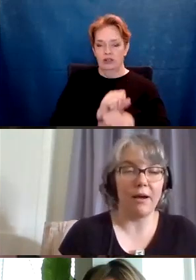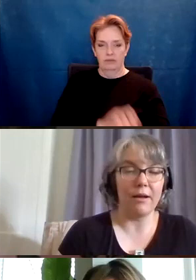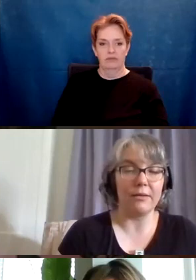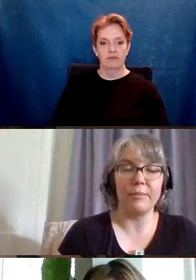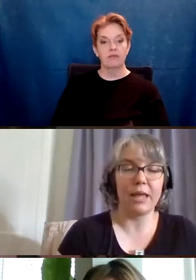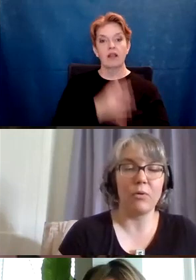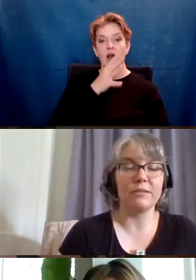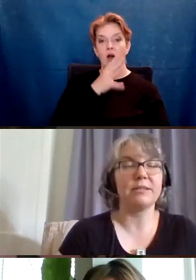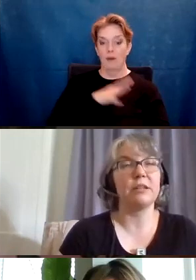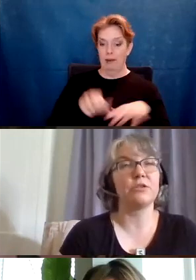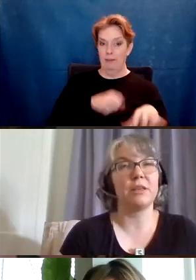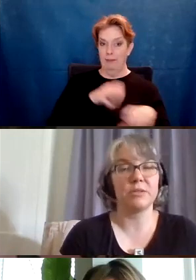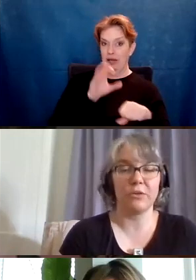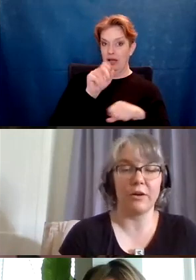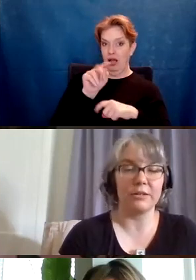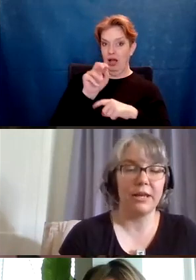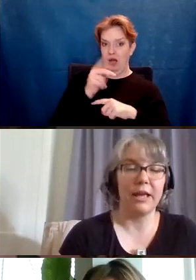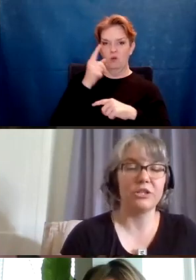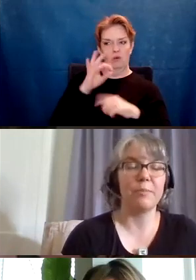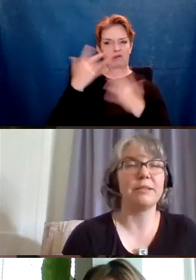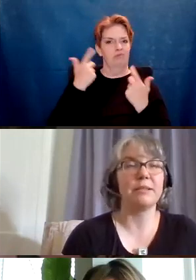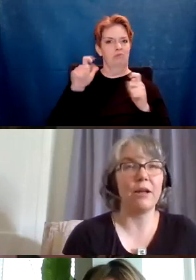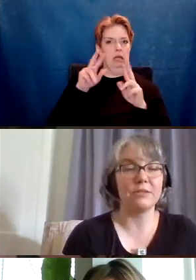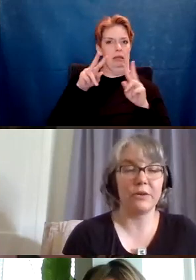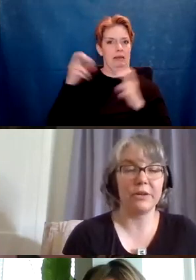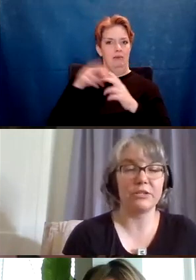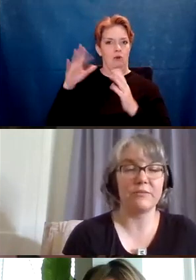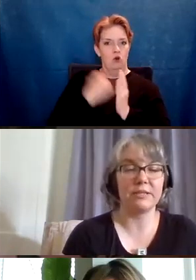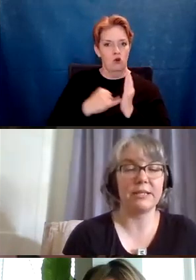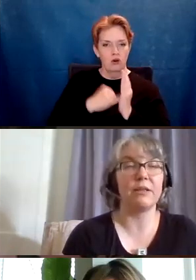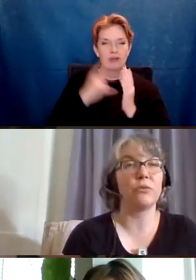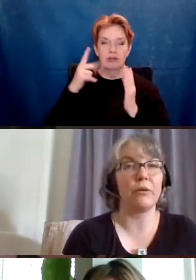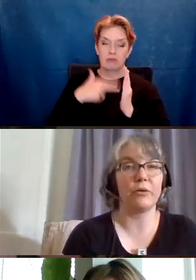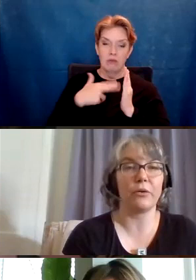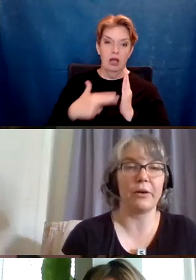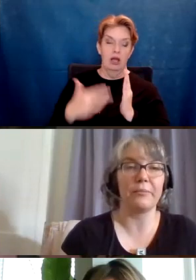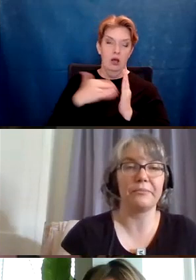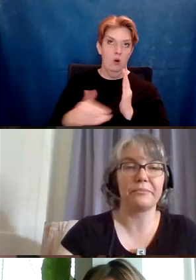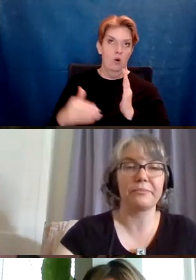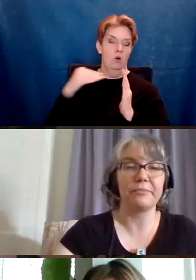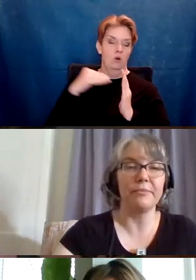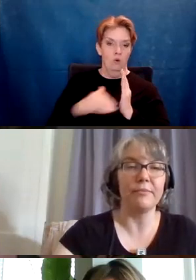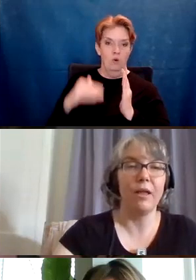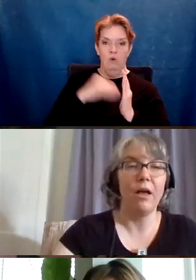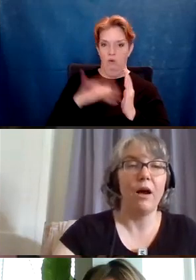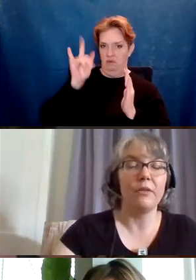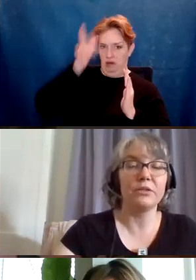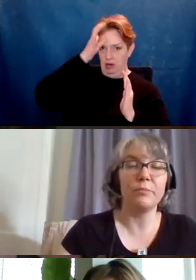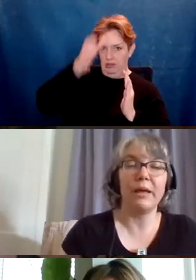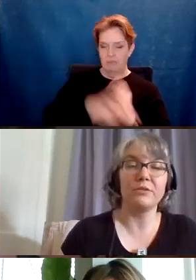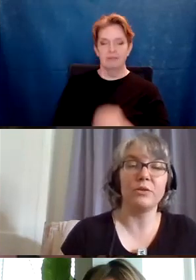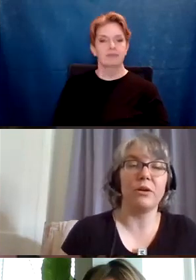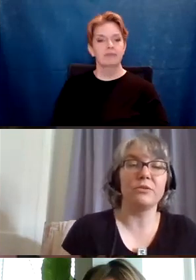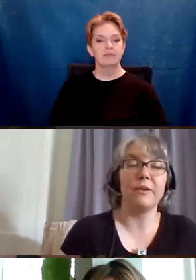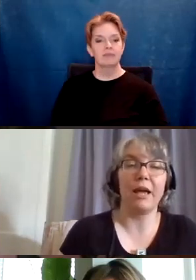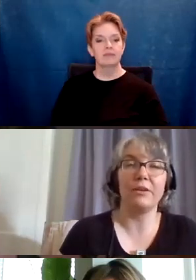picking cotton became one of the signature themes of her art, and she painted countless variations of this scene throughout her career. On these 2